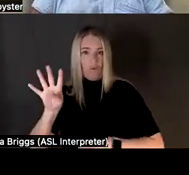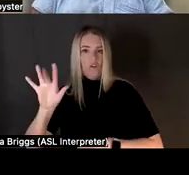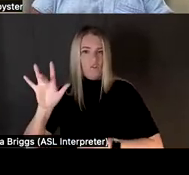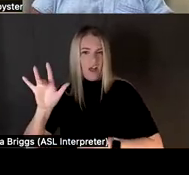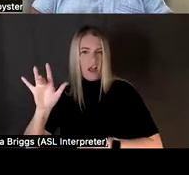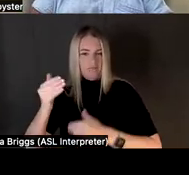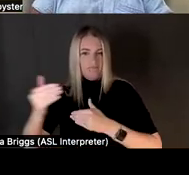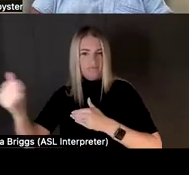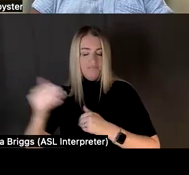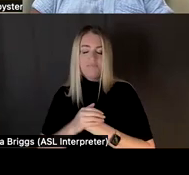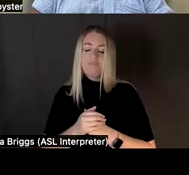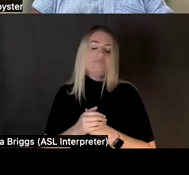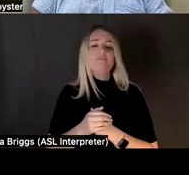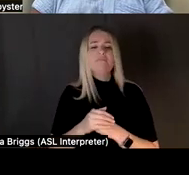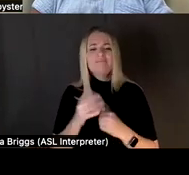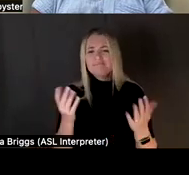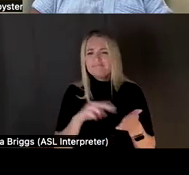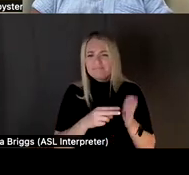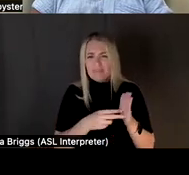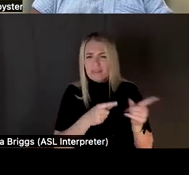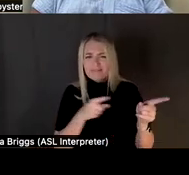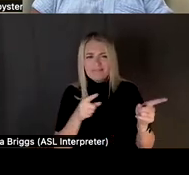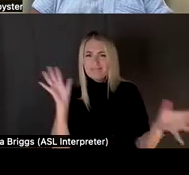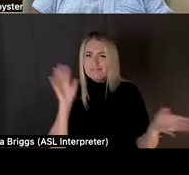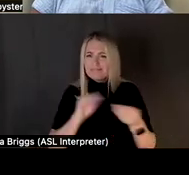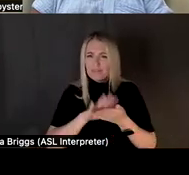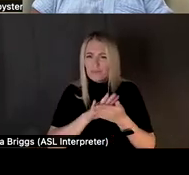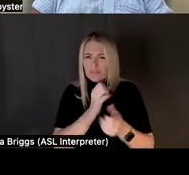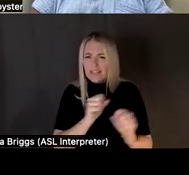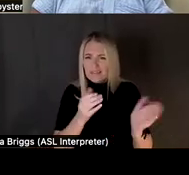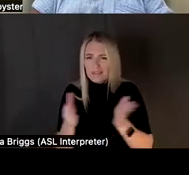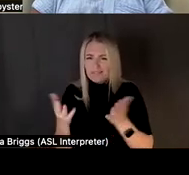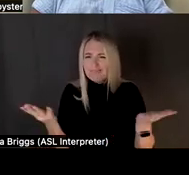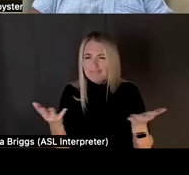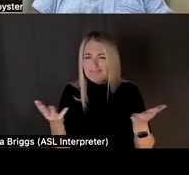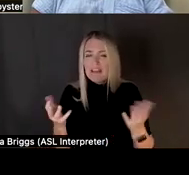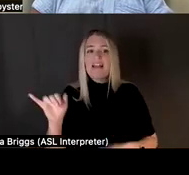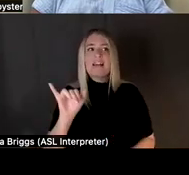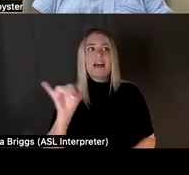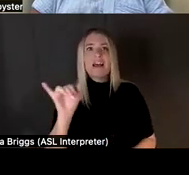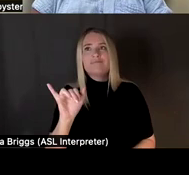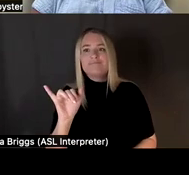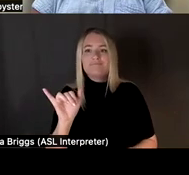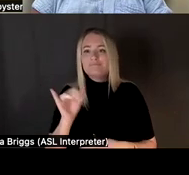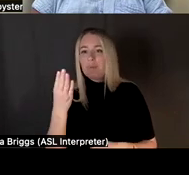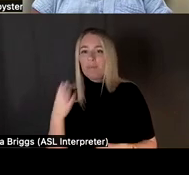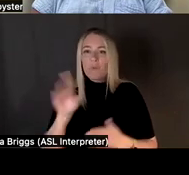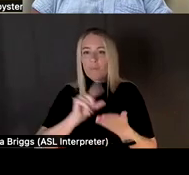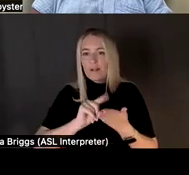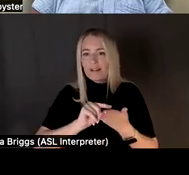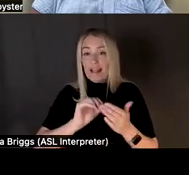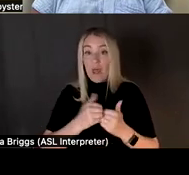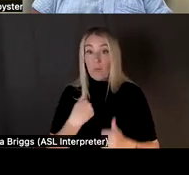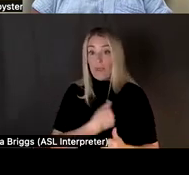What is the Comprehensive School Safety Plan? This plan is really our blueprint for how the organization